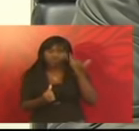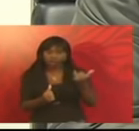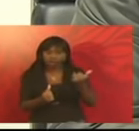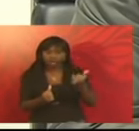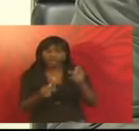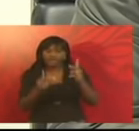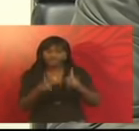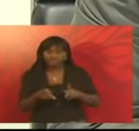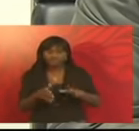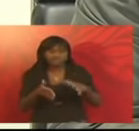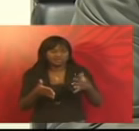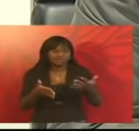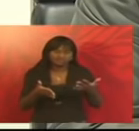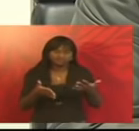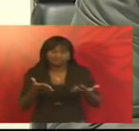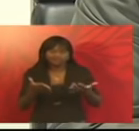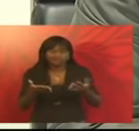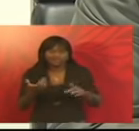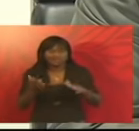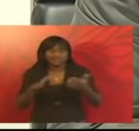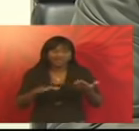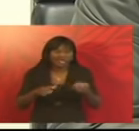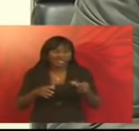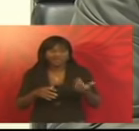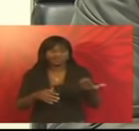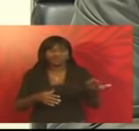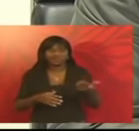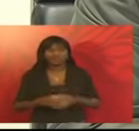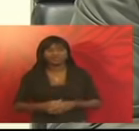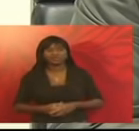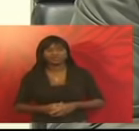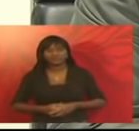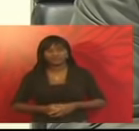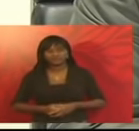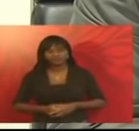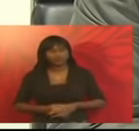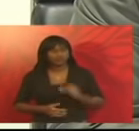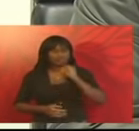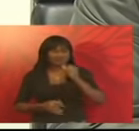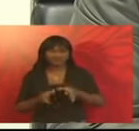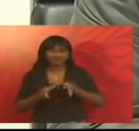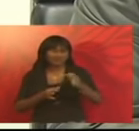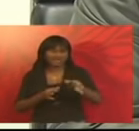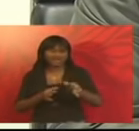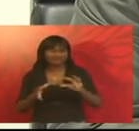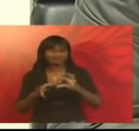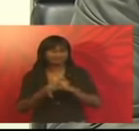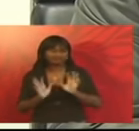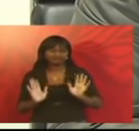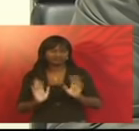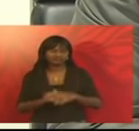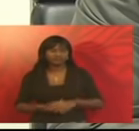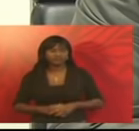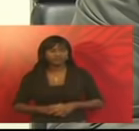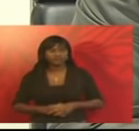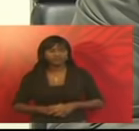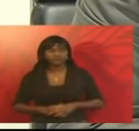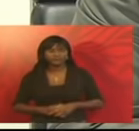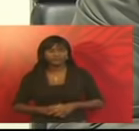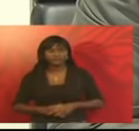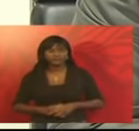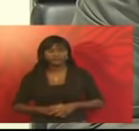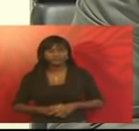any subsequent event. But it's not an attempt at preventing or delaying an association. So I hope that makes that clear.